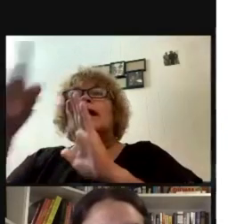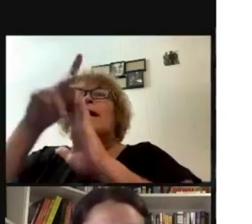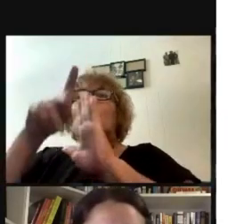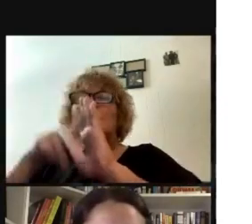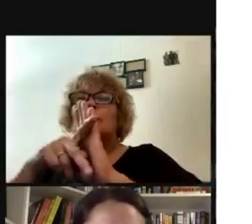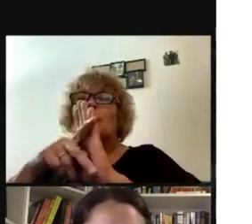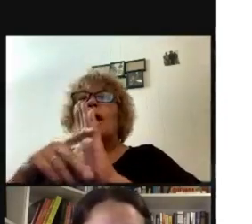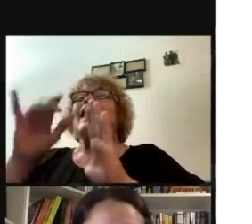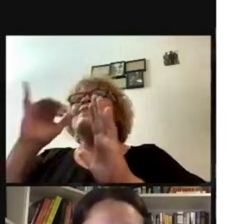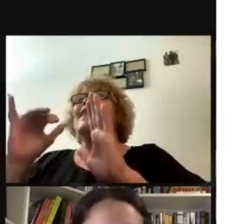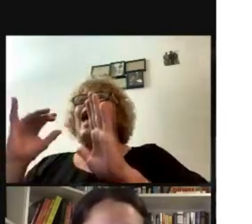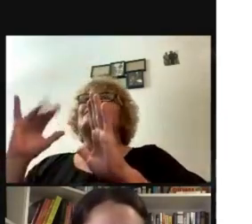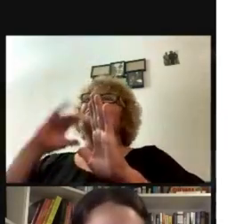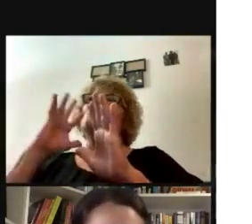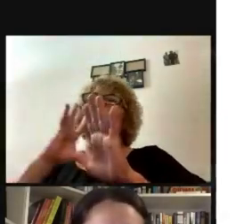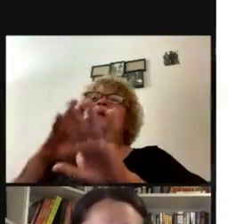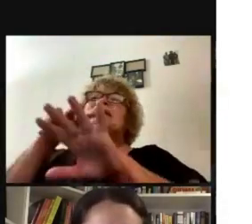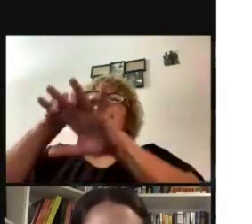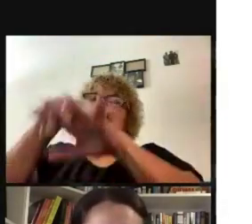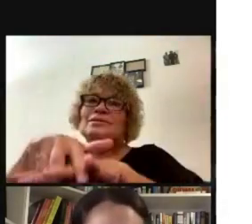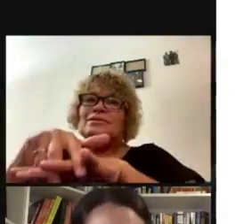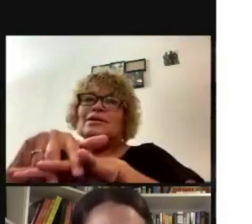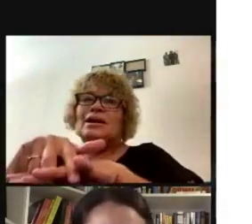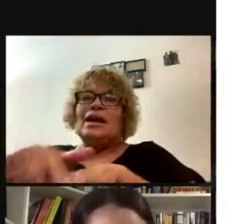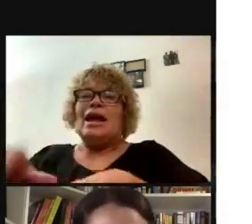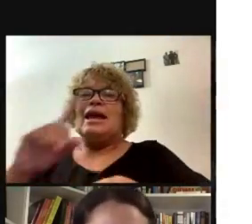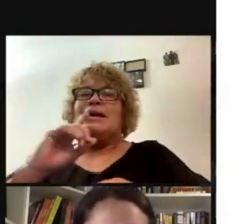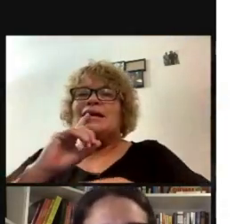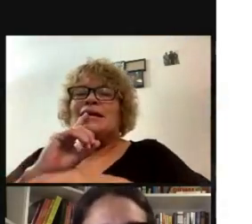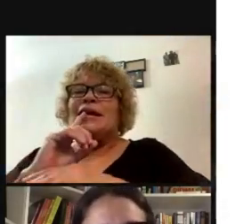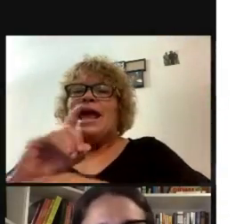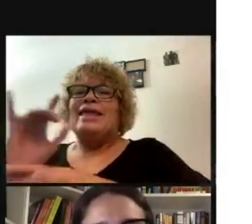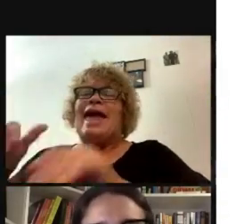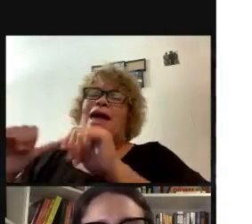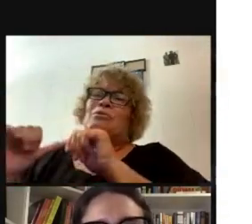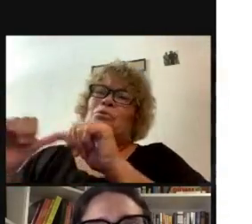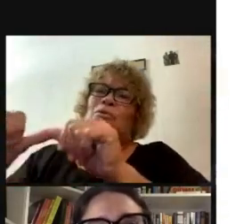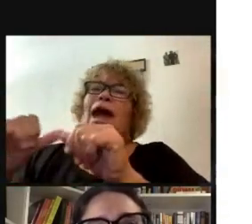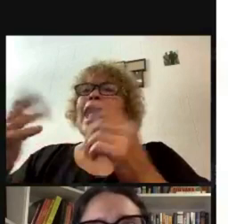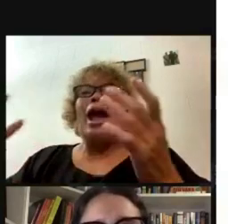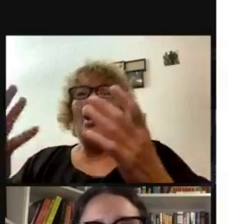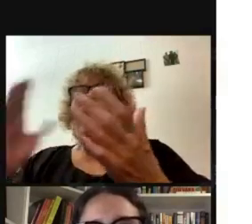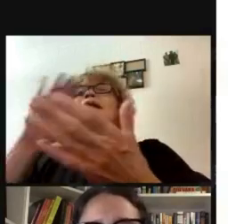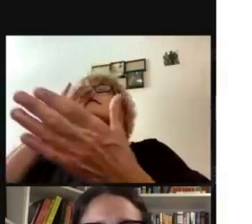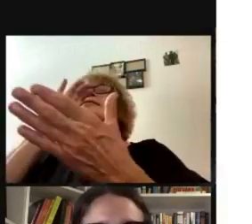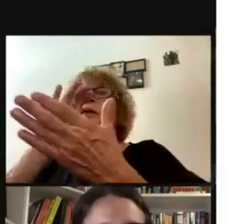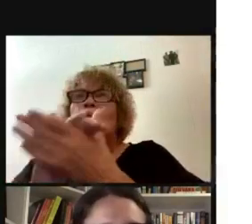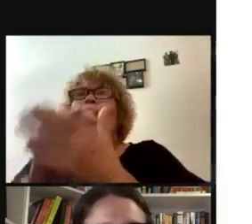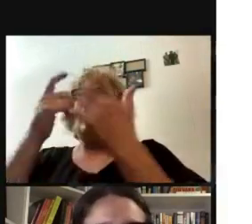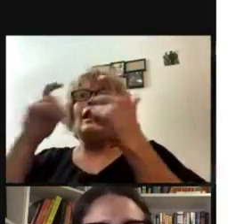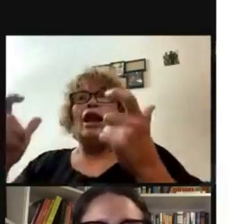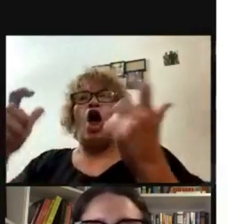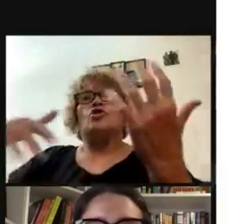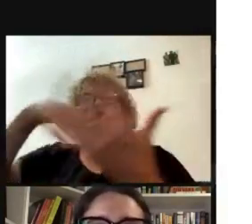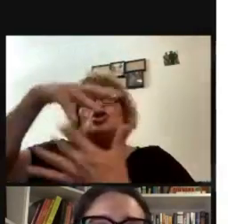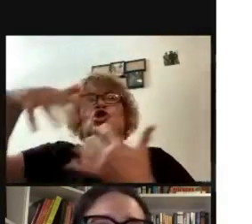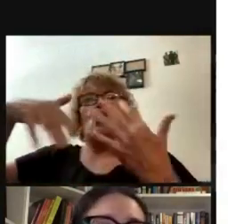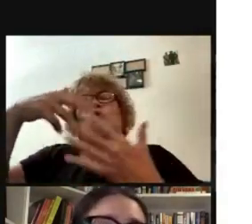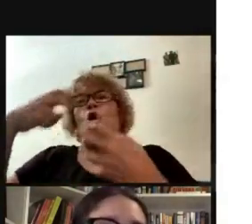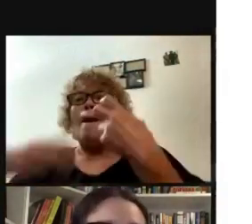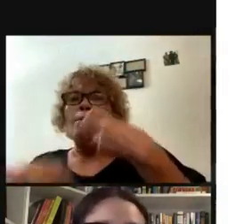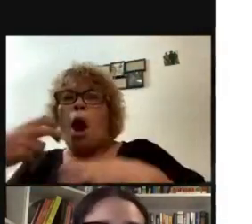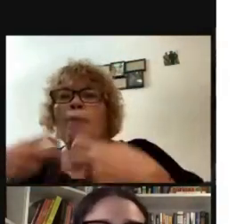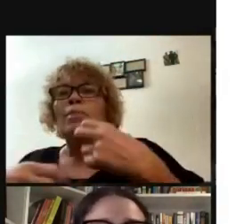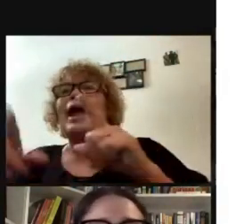that's embedded in eugenics and that proliferates and persists is the belief that large social problems, so things